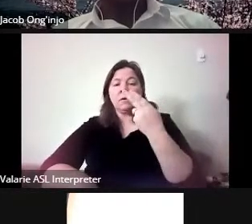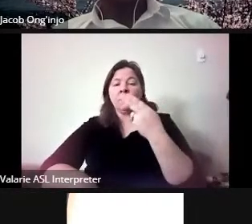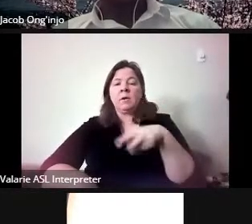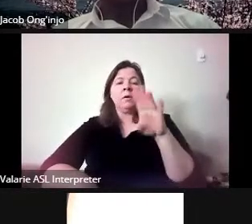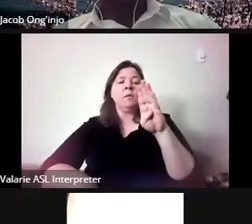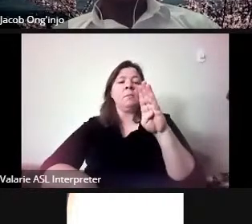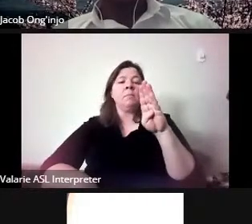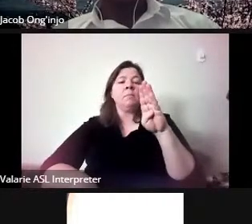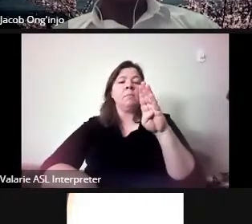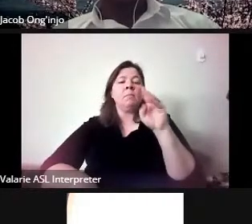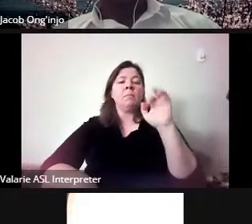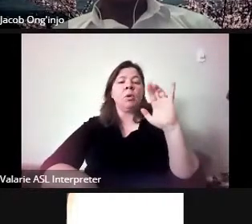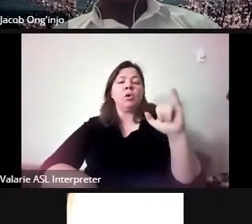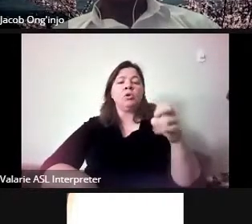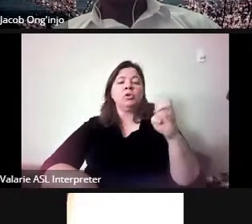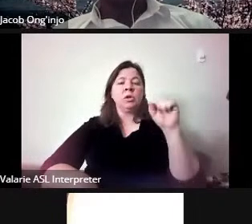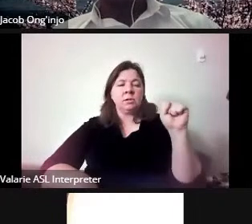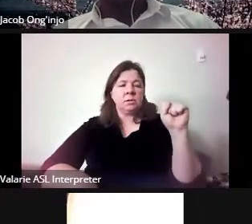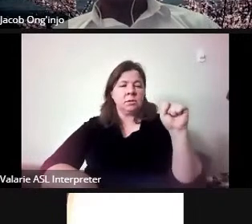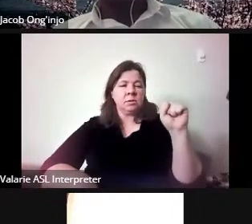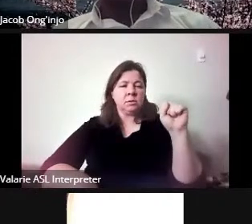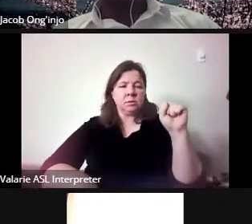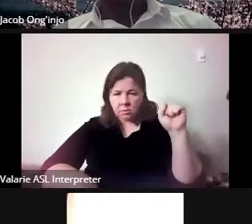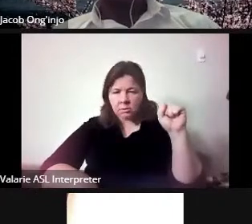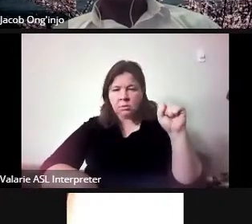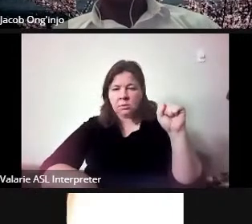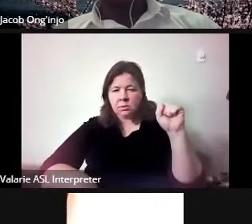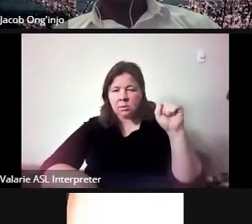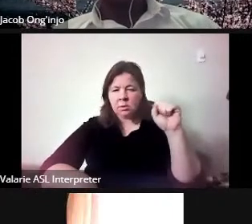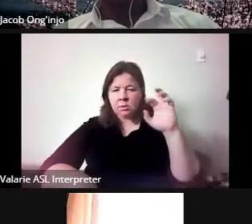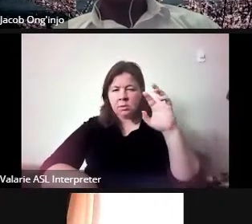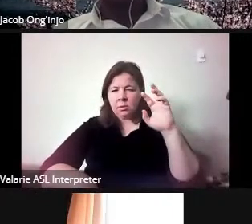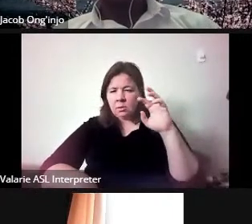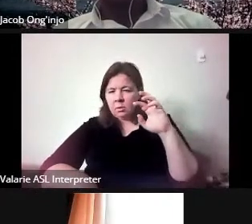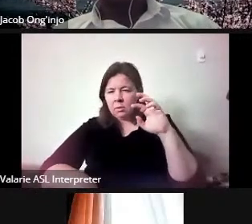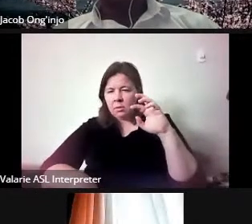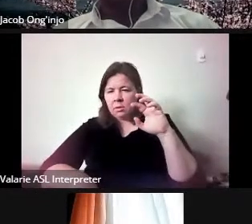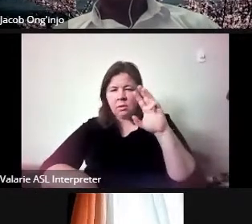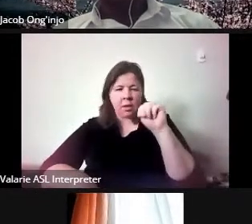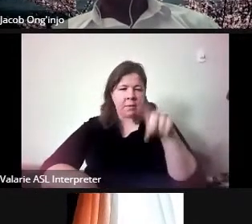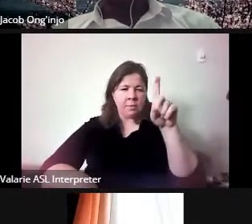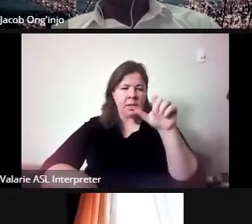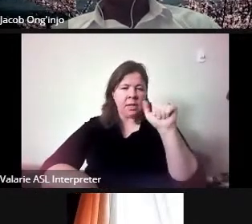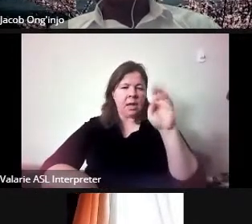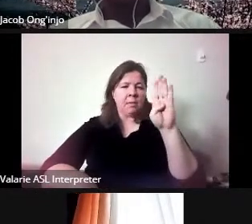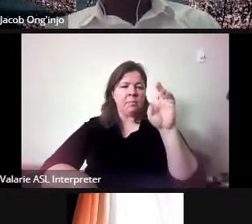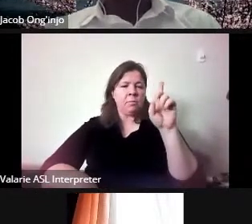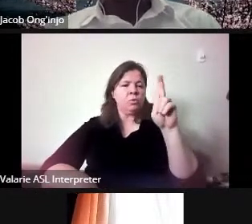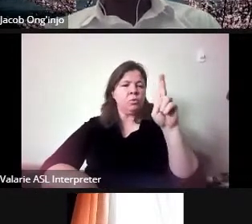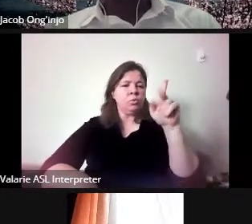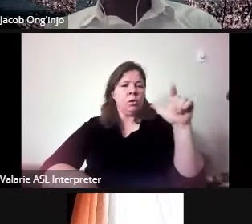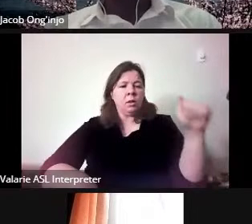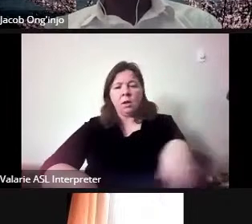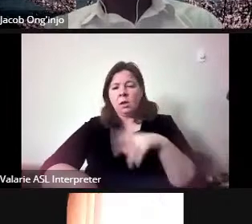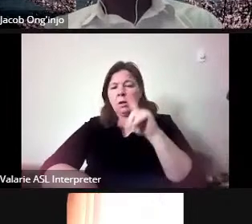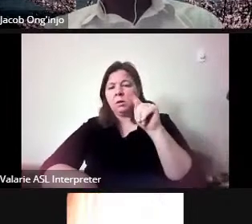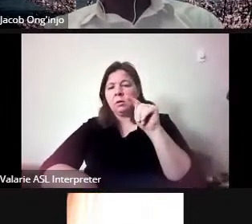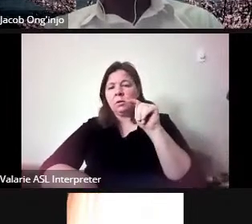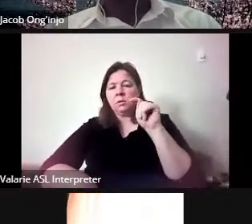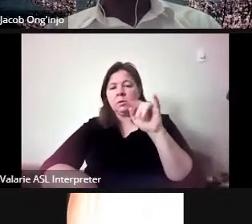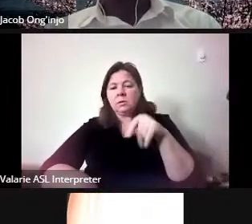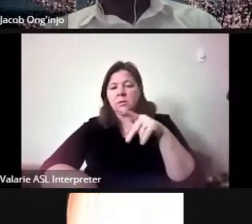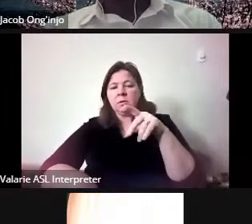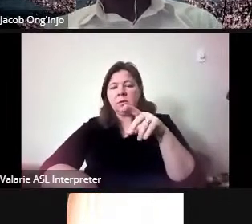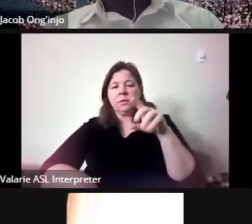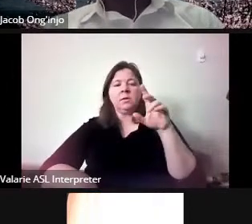Barjesh. Edgar Barnes, welcome to you. MD Abdullah, Tabo, Derek,